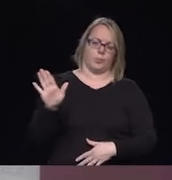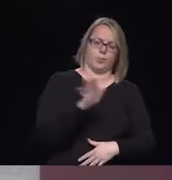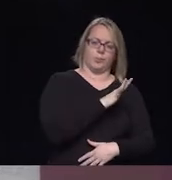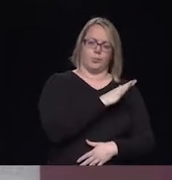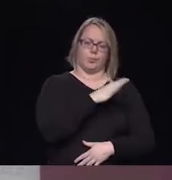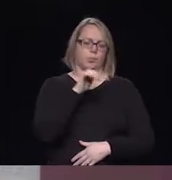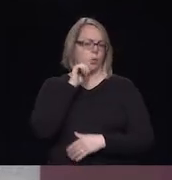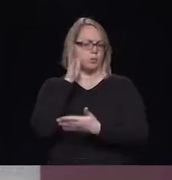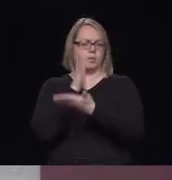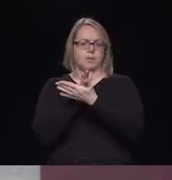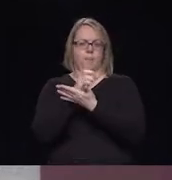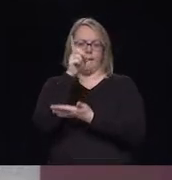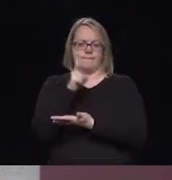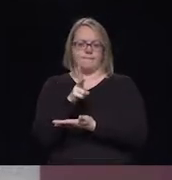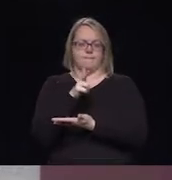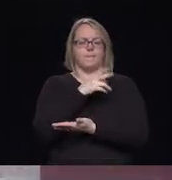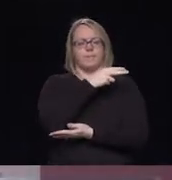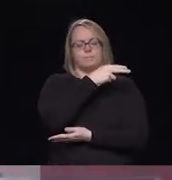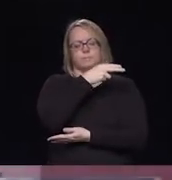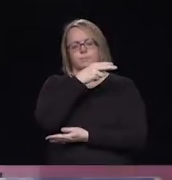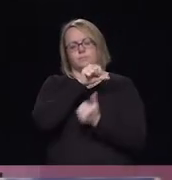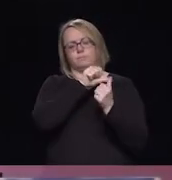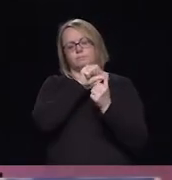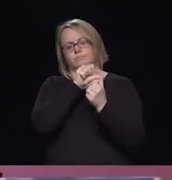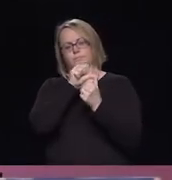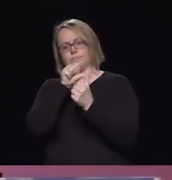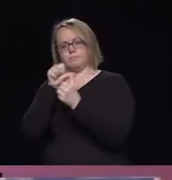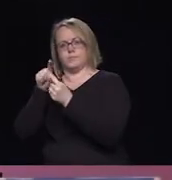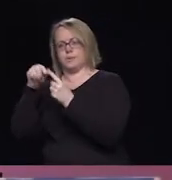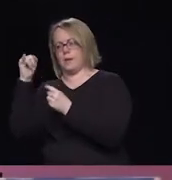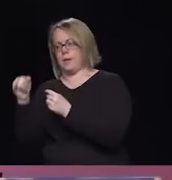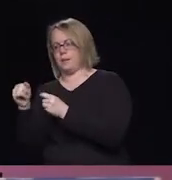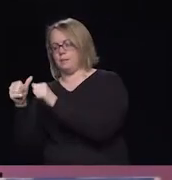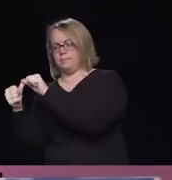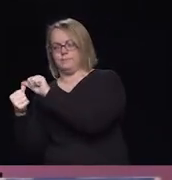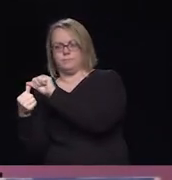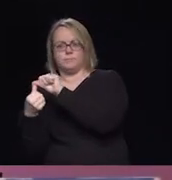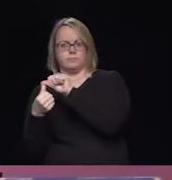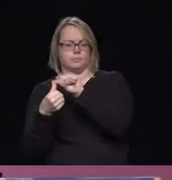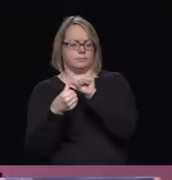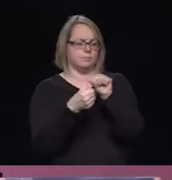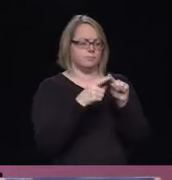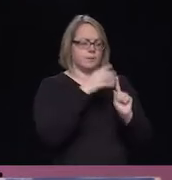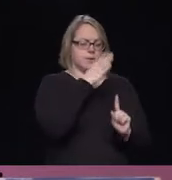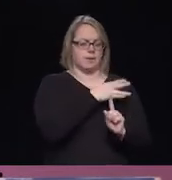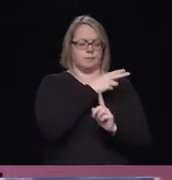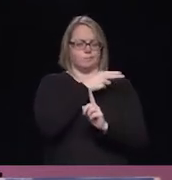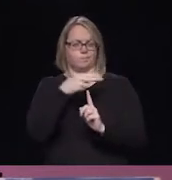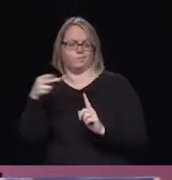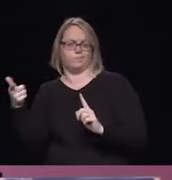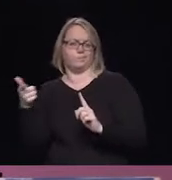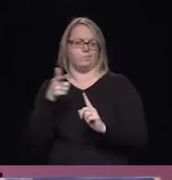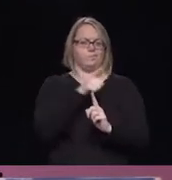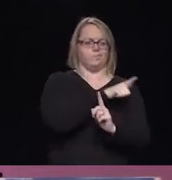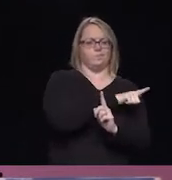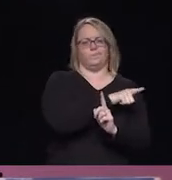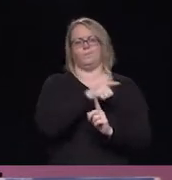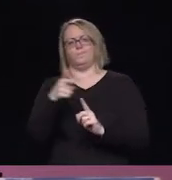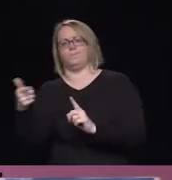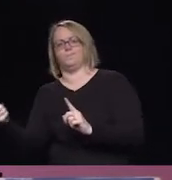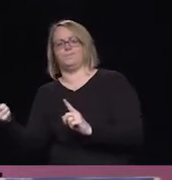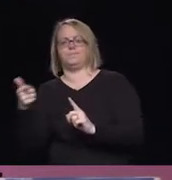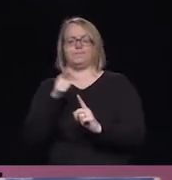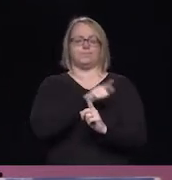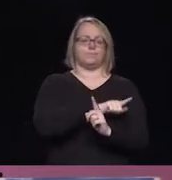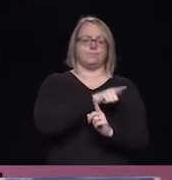Now, if you run out of paint, just reload your brush with some white and green. I'm going to get this blended in some more.